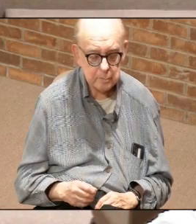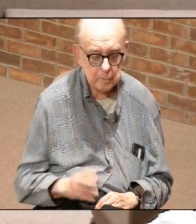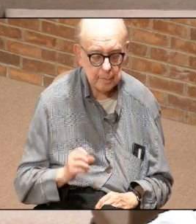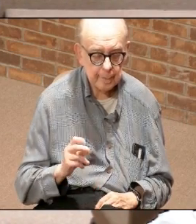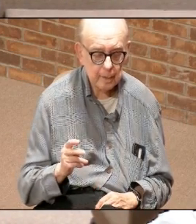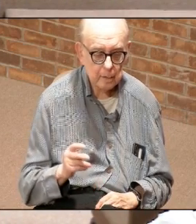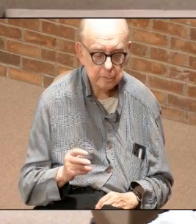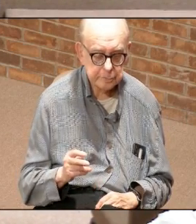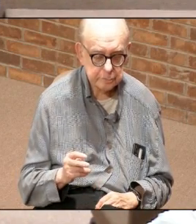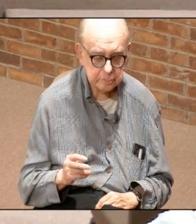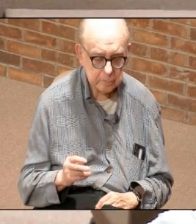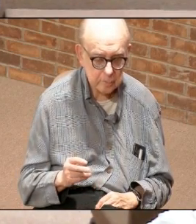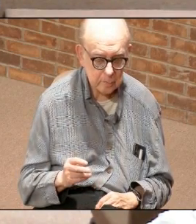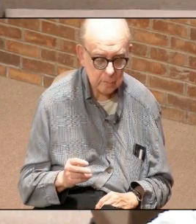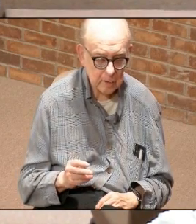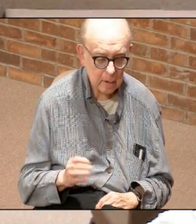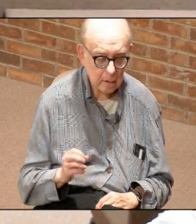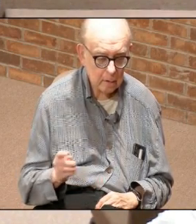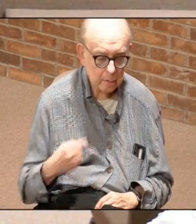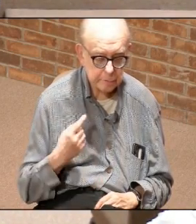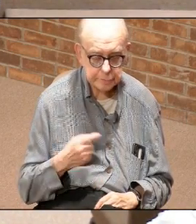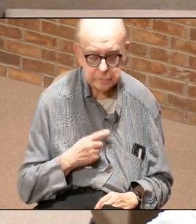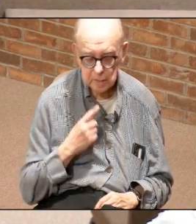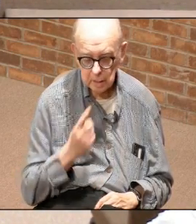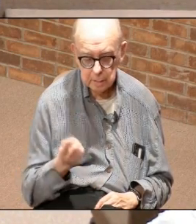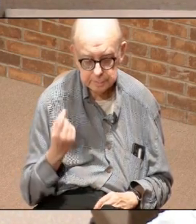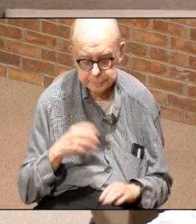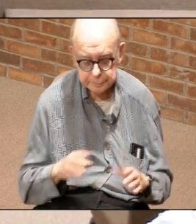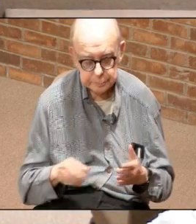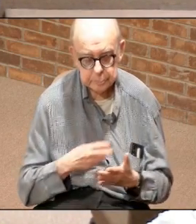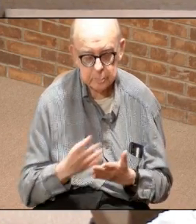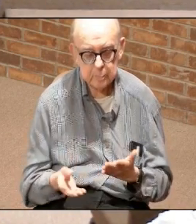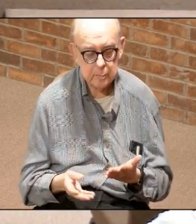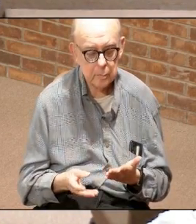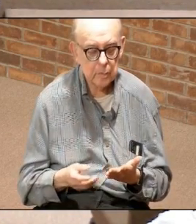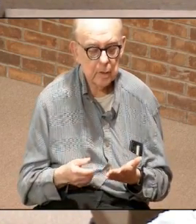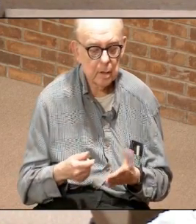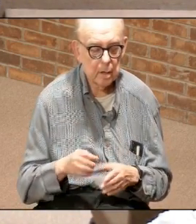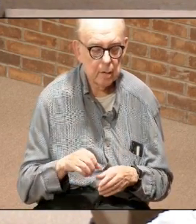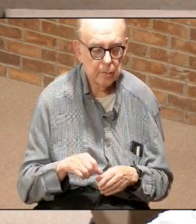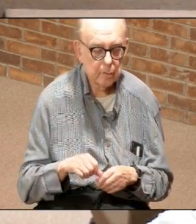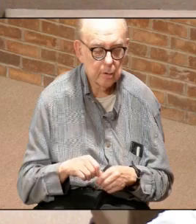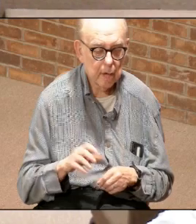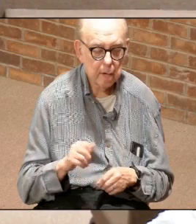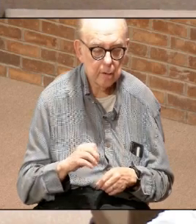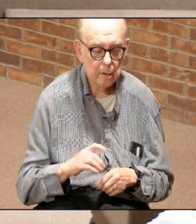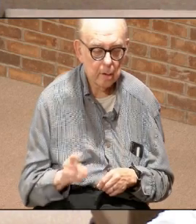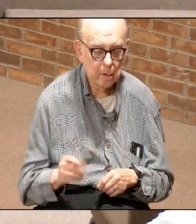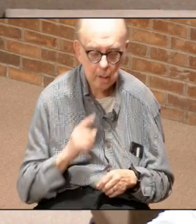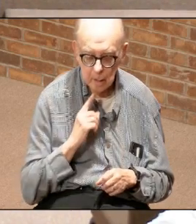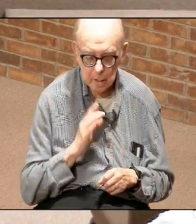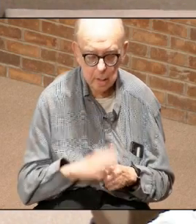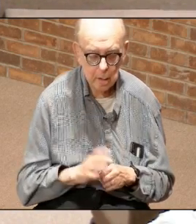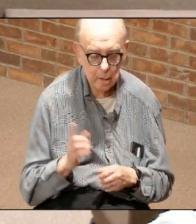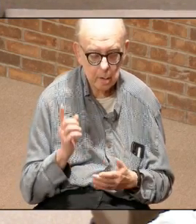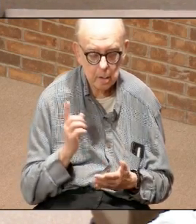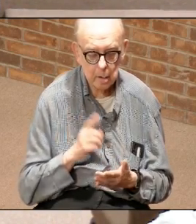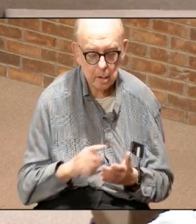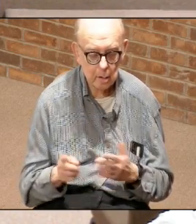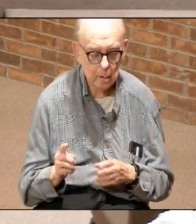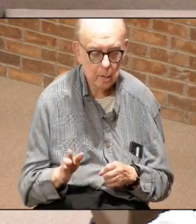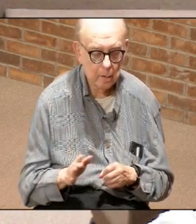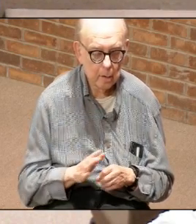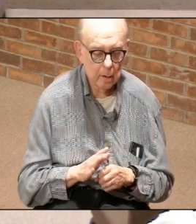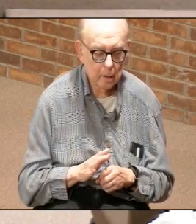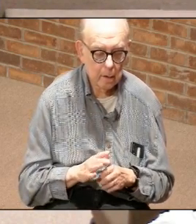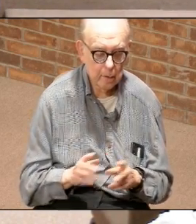Okay? So we could say, here's what we're going to do. We're going to give you gas cards. Guarantee you that next week this place